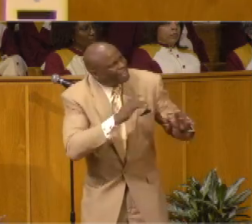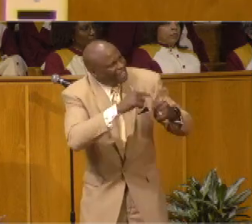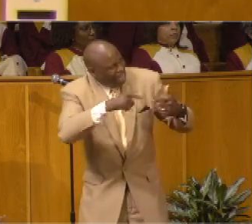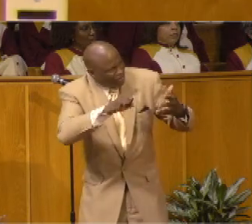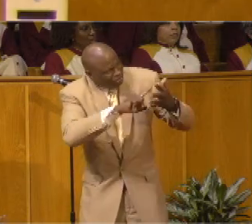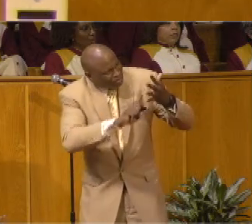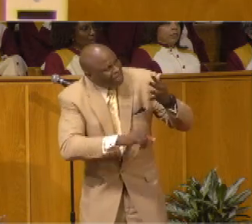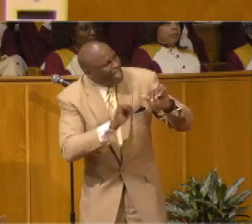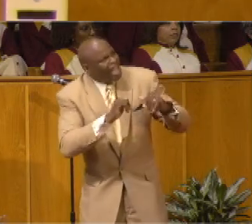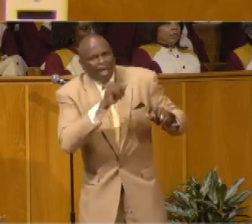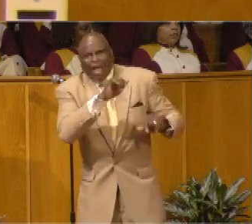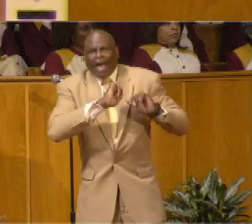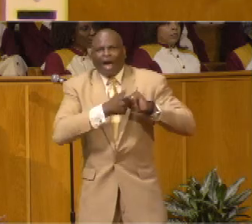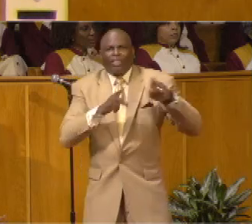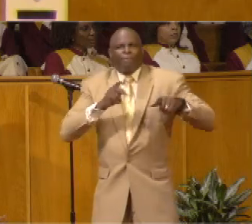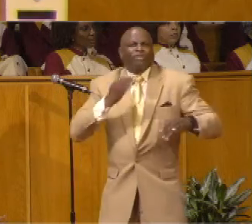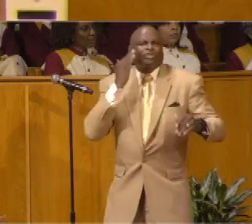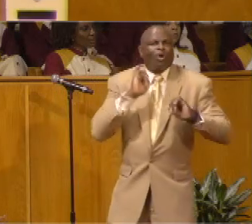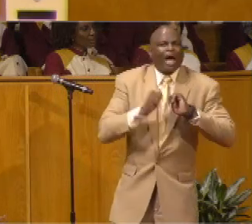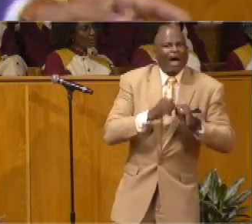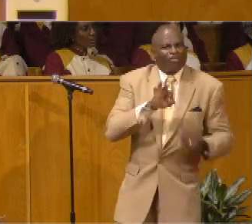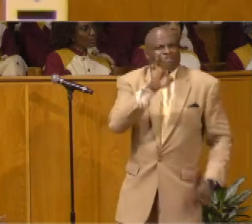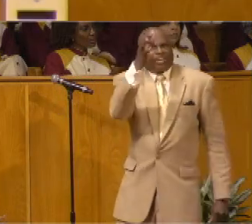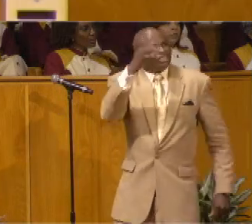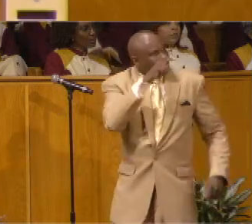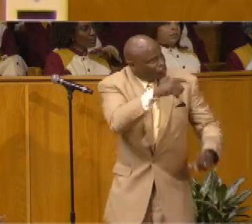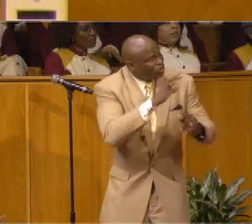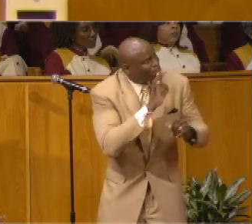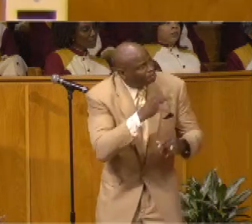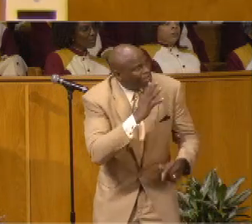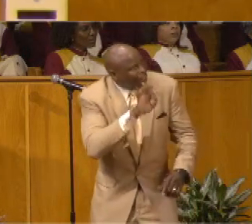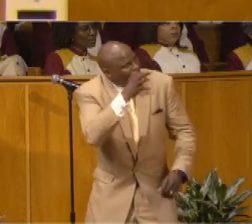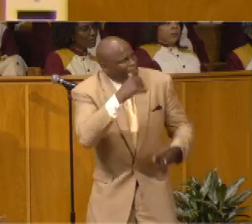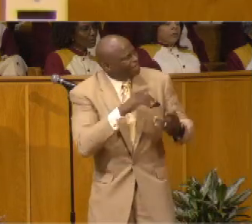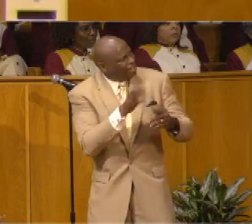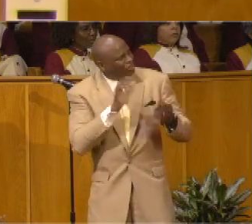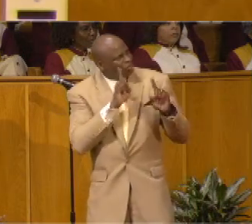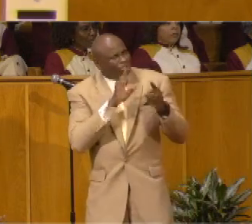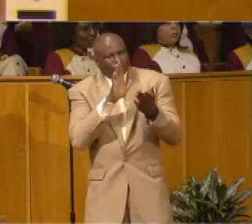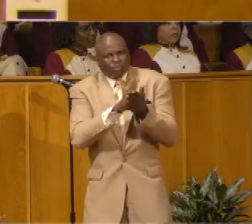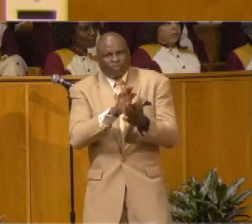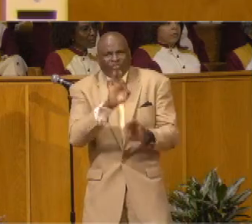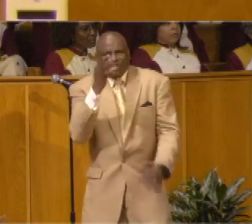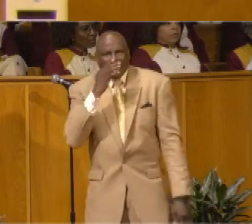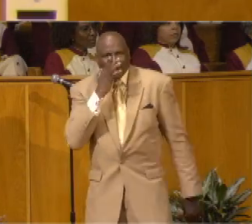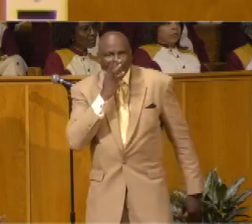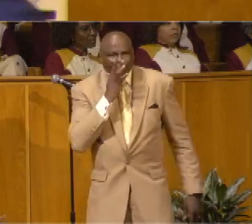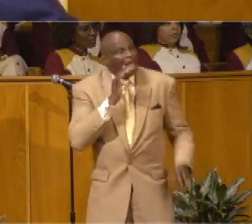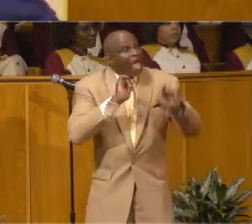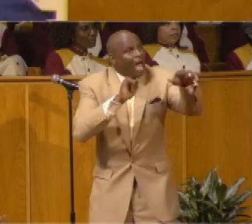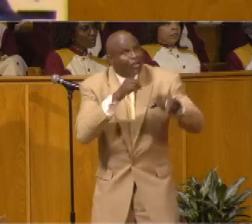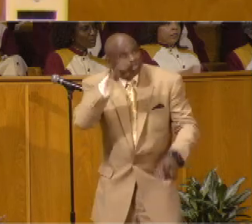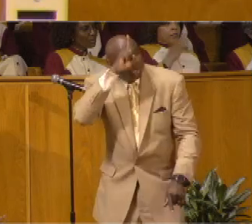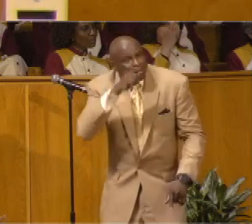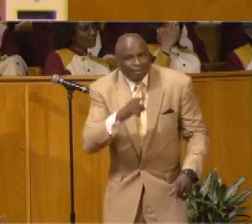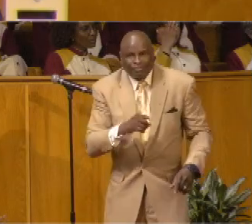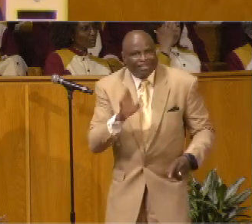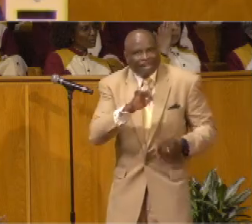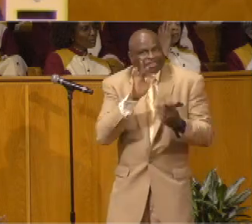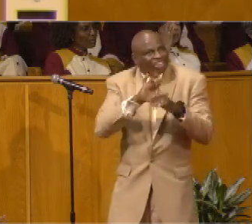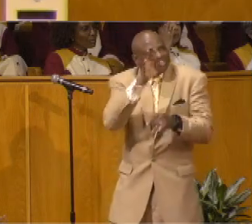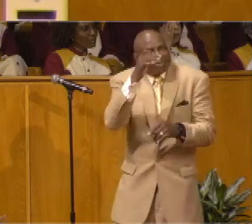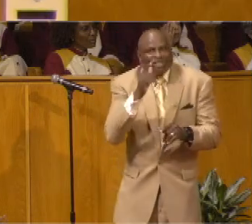figure out how somebody who didn't study French speaks French. How can somebody who doesn't know German speak